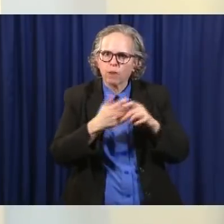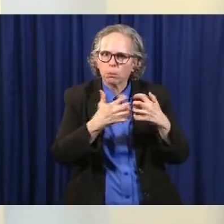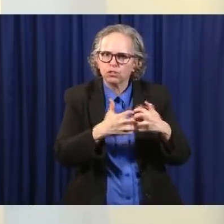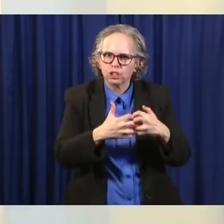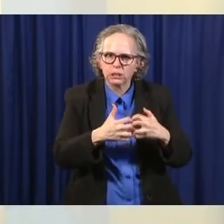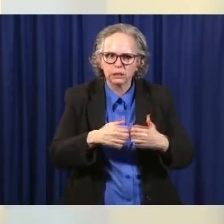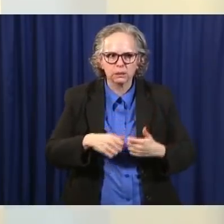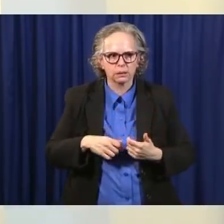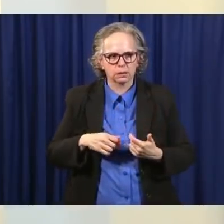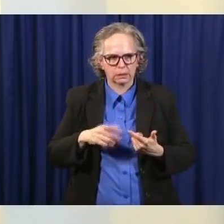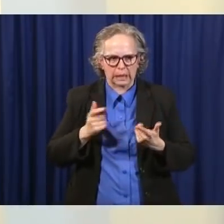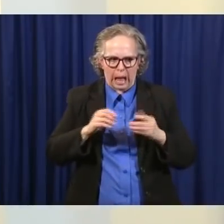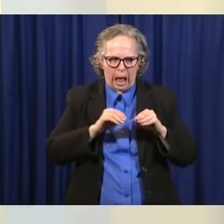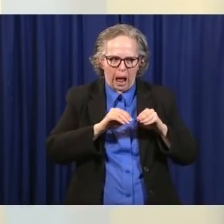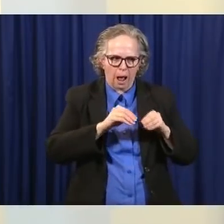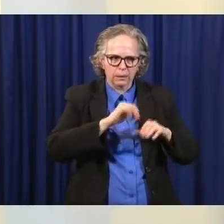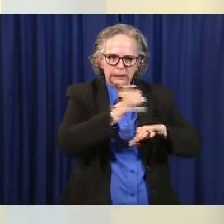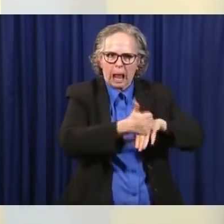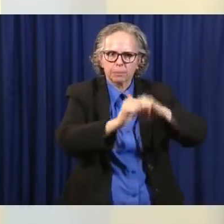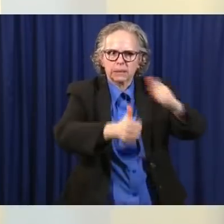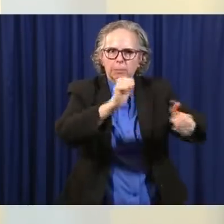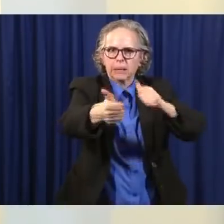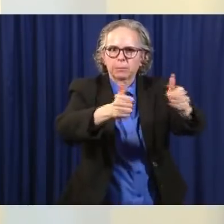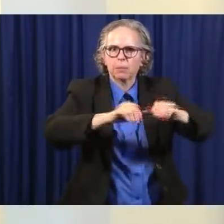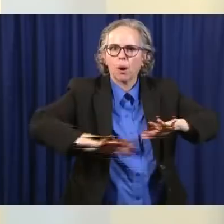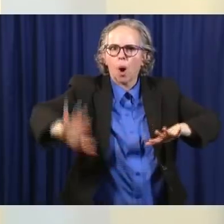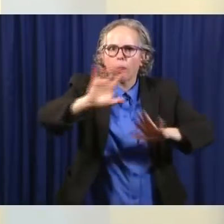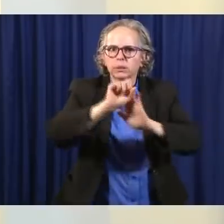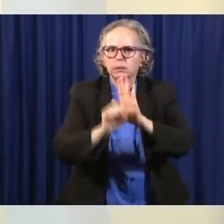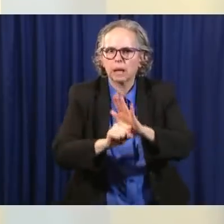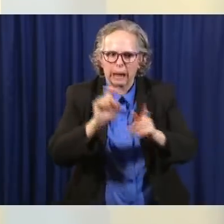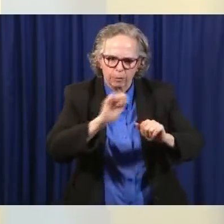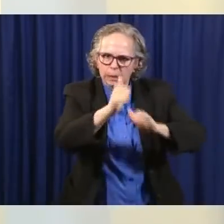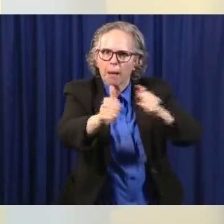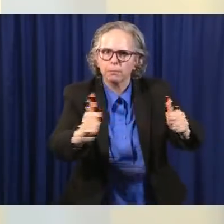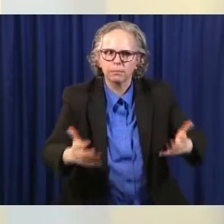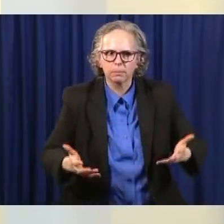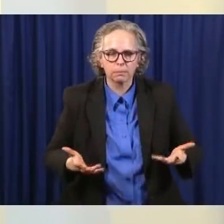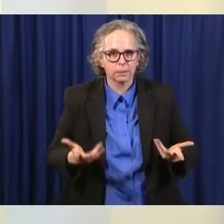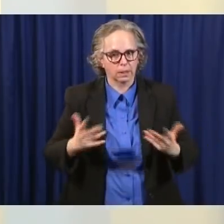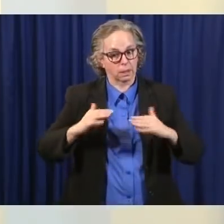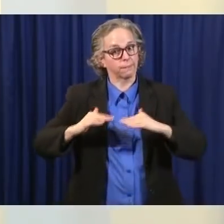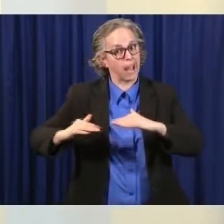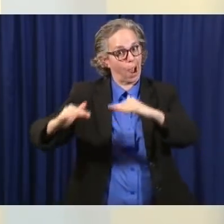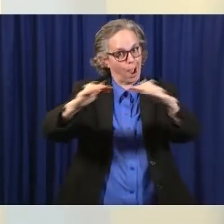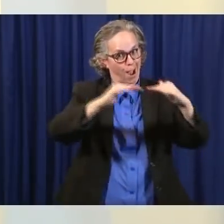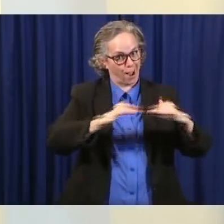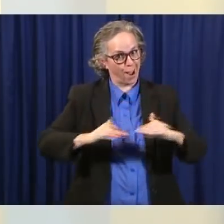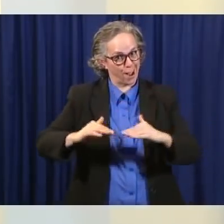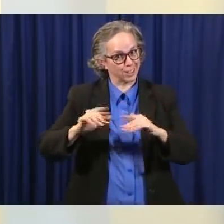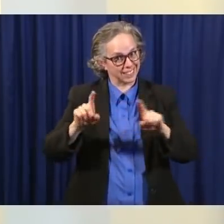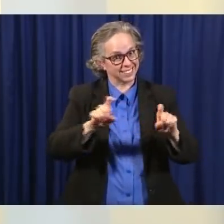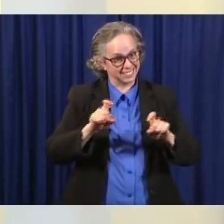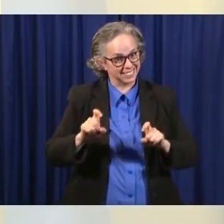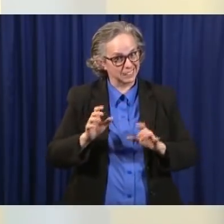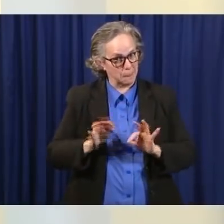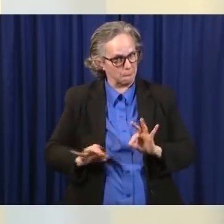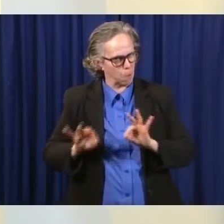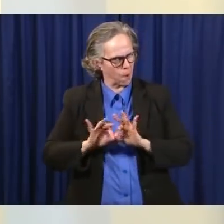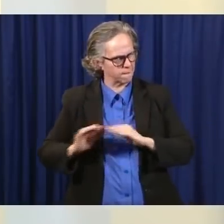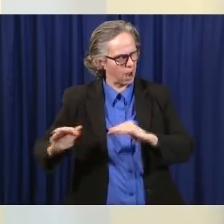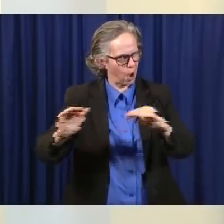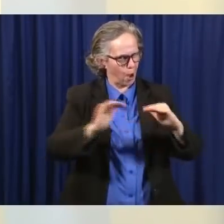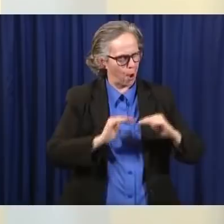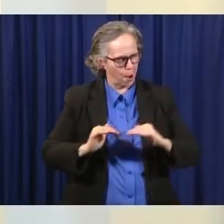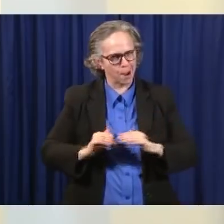the state so that they were equitably dispersed so that everyone has access to testing. That's very, very important to us. And one of the